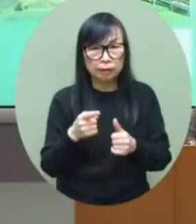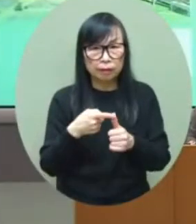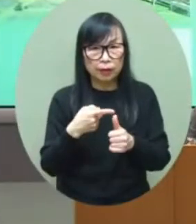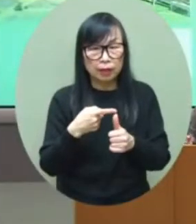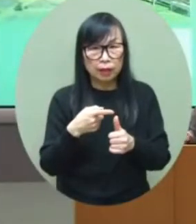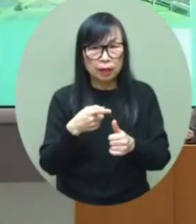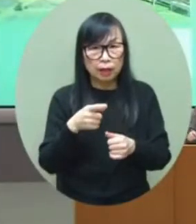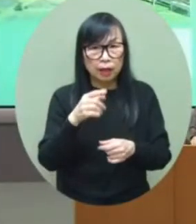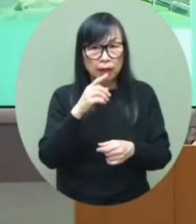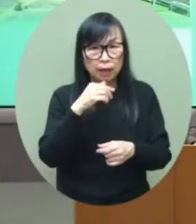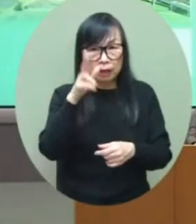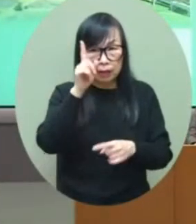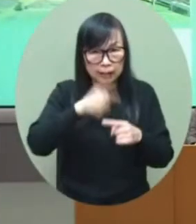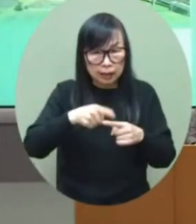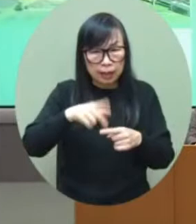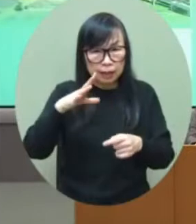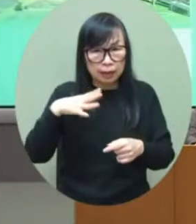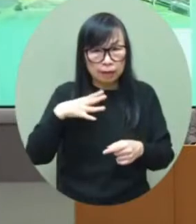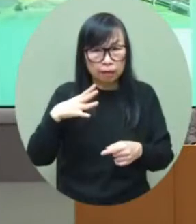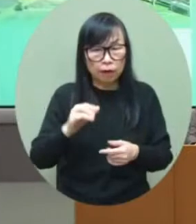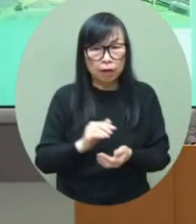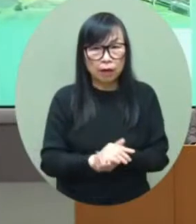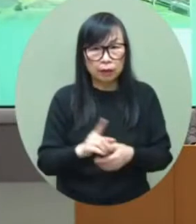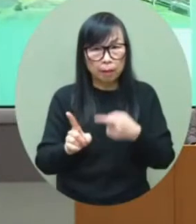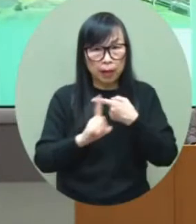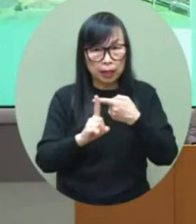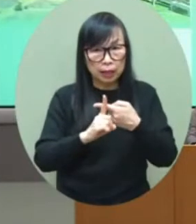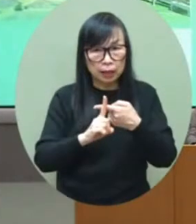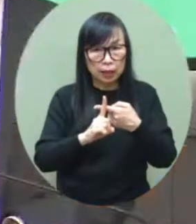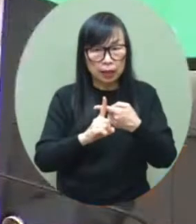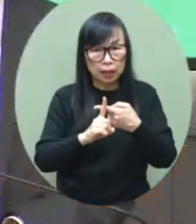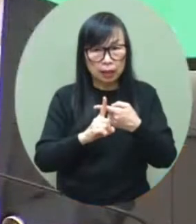freezing and passing away at hospitals and so on?